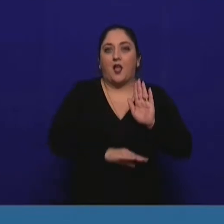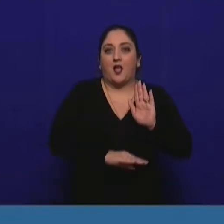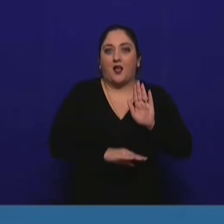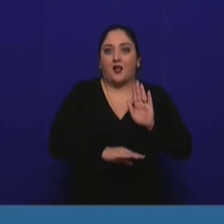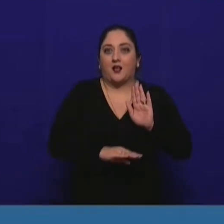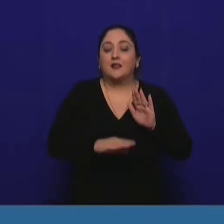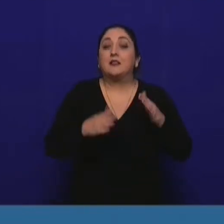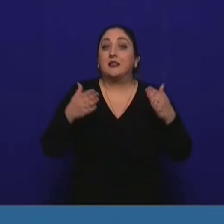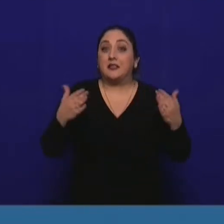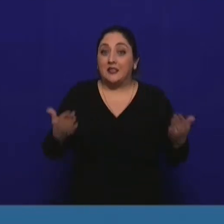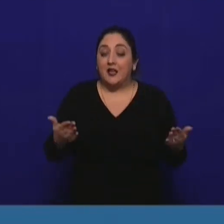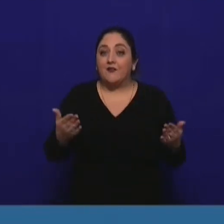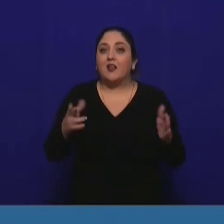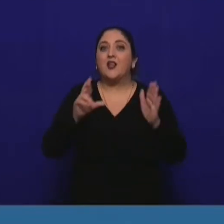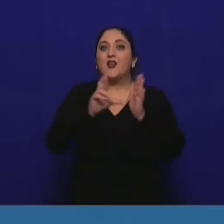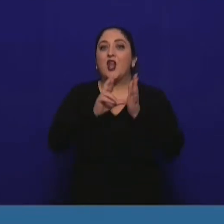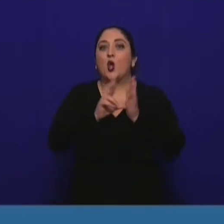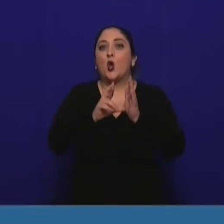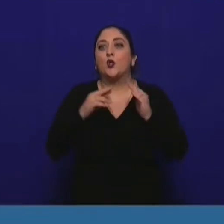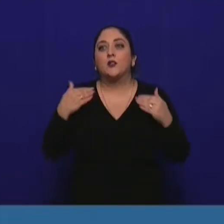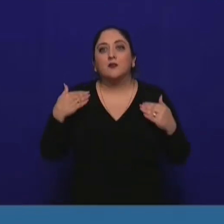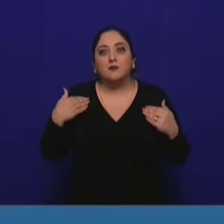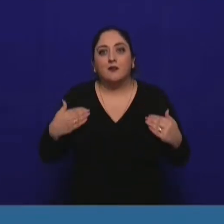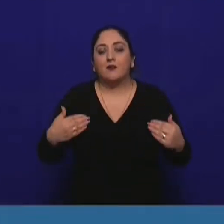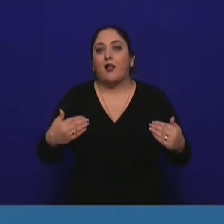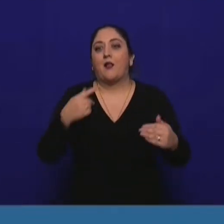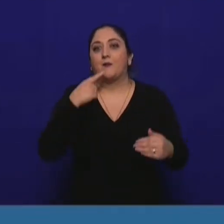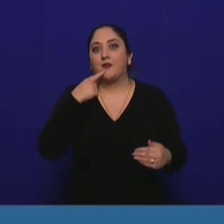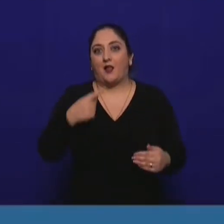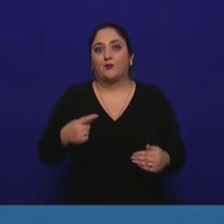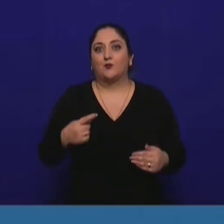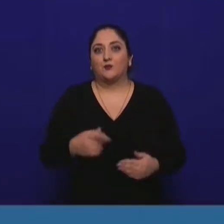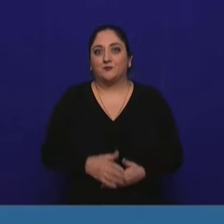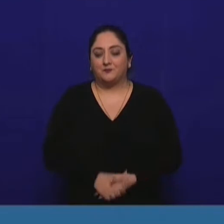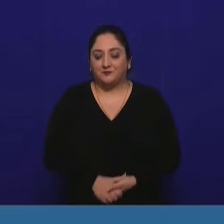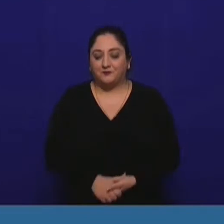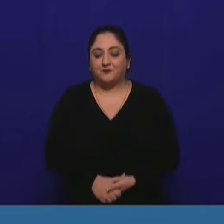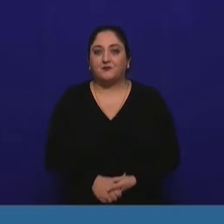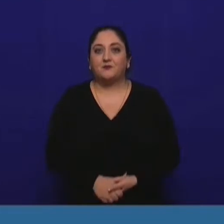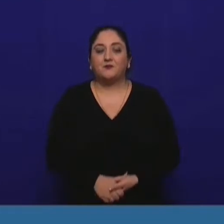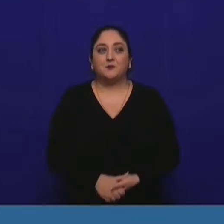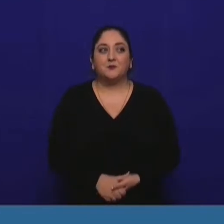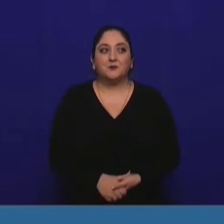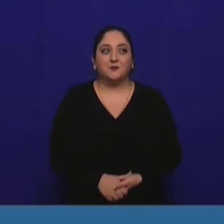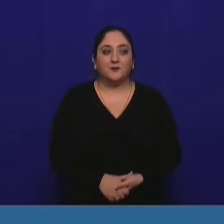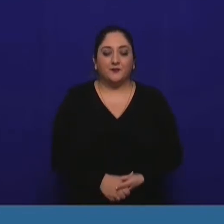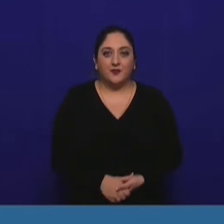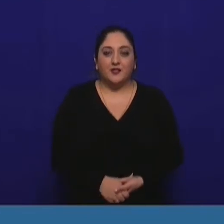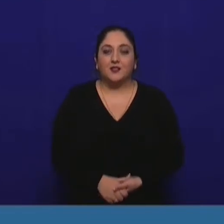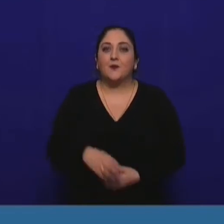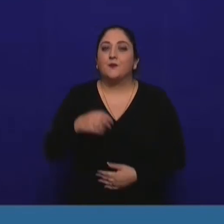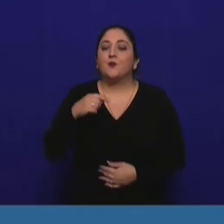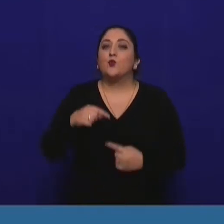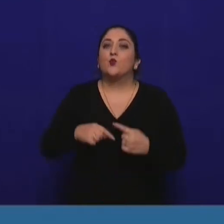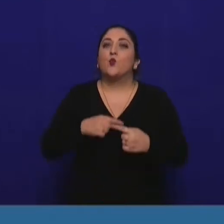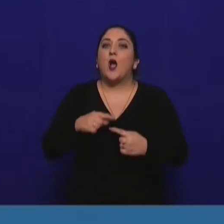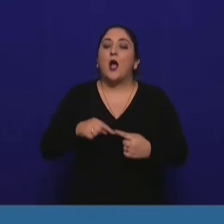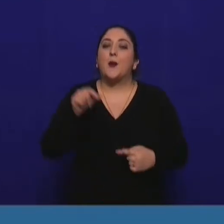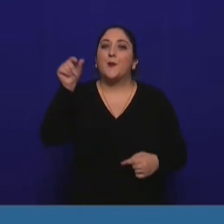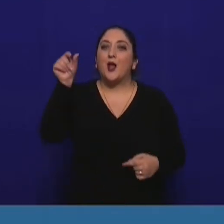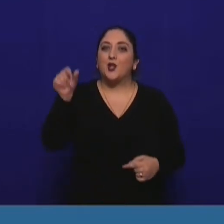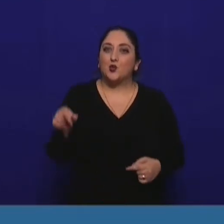bil-mezzi ta' mitigazzjoni u anka l-prevention measures li għandna. Jekk inħarsu lejn persuni li